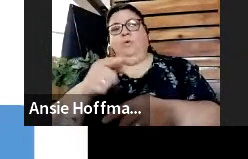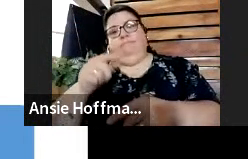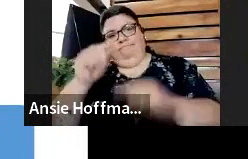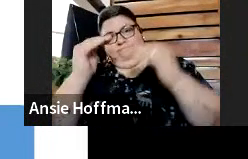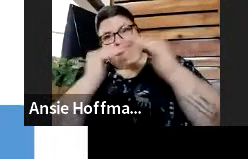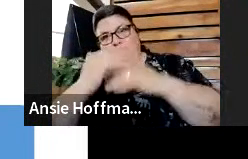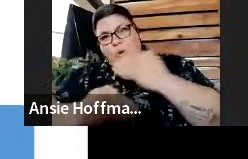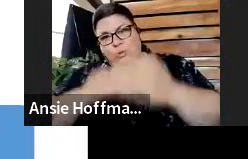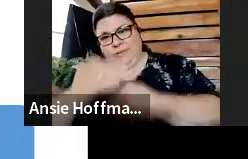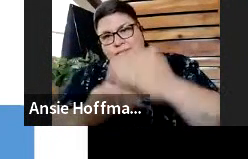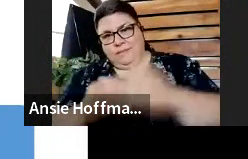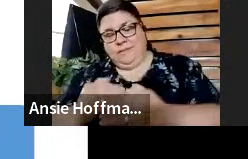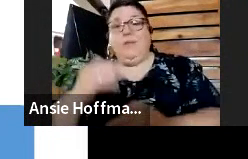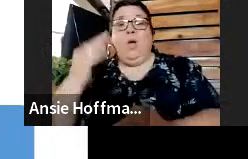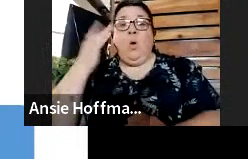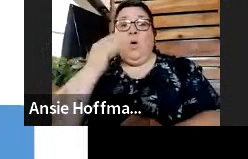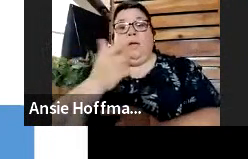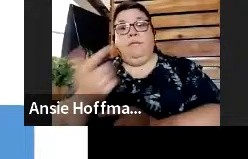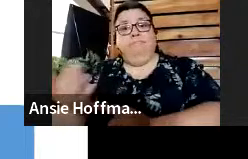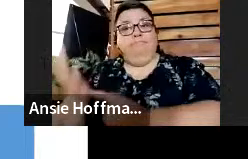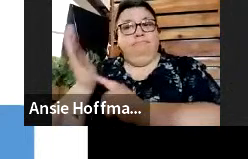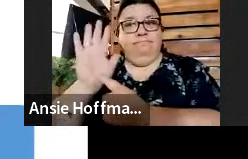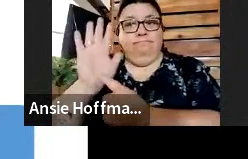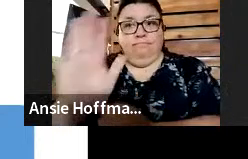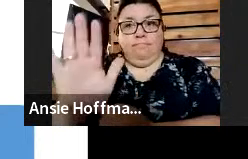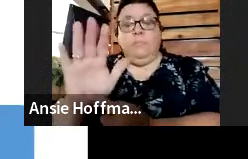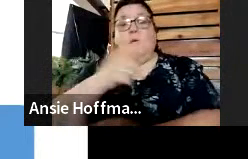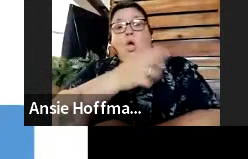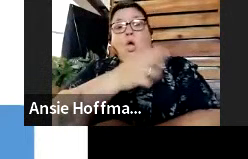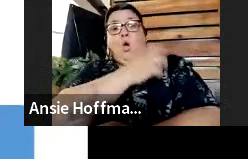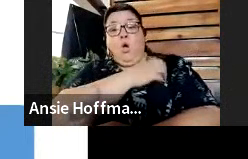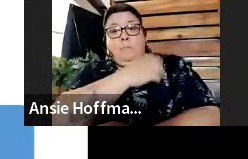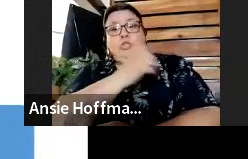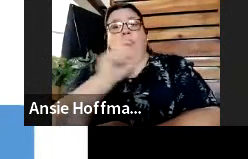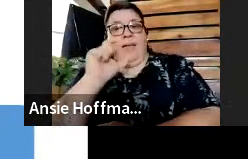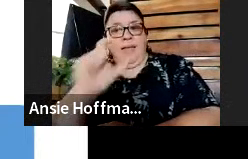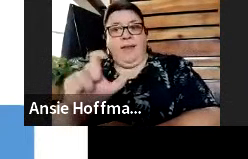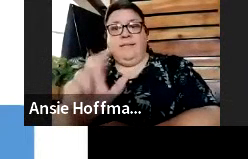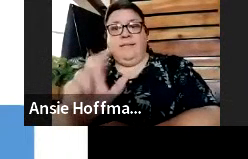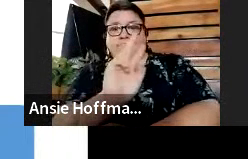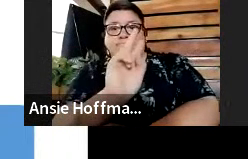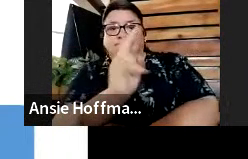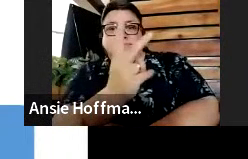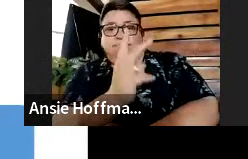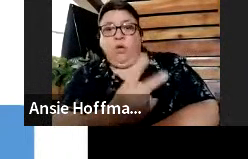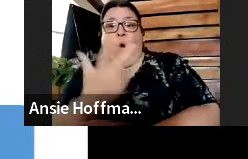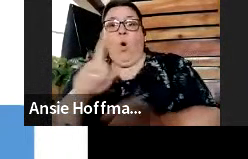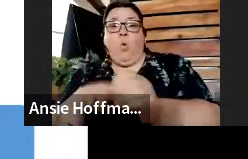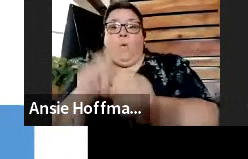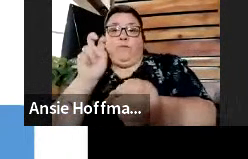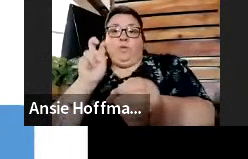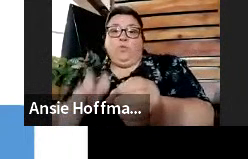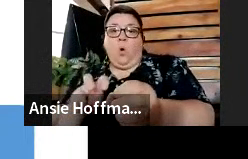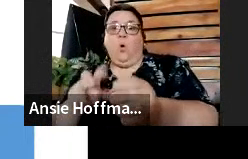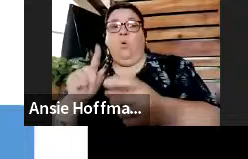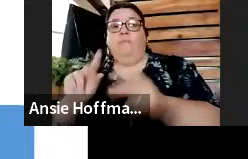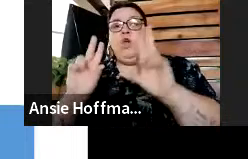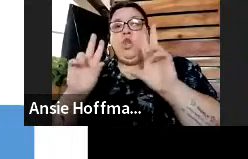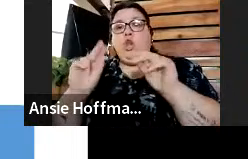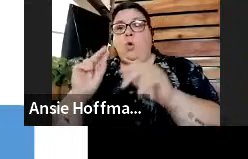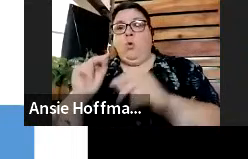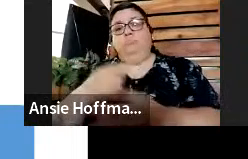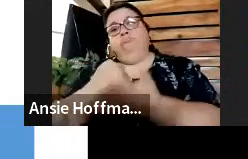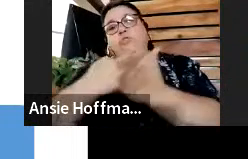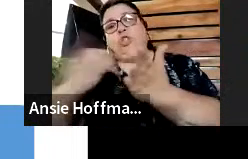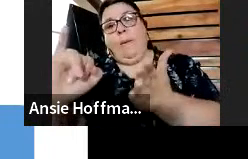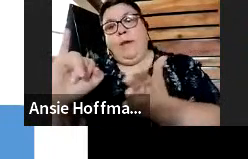has been issued, the commissioner may amend or withdraw it to make a new determination for reasons